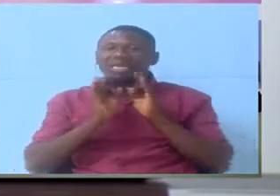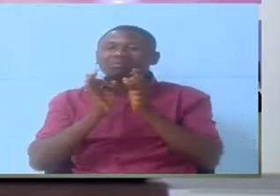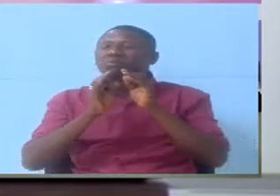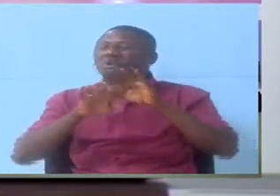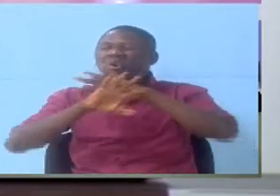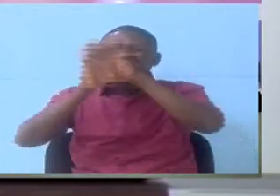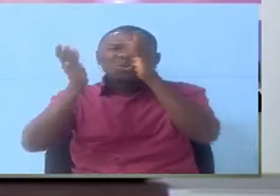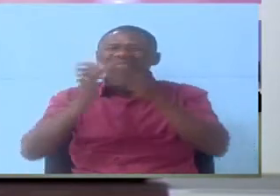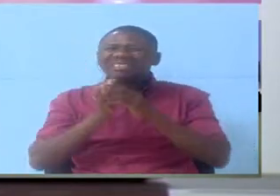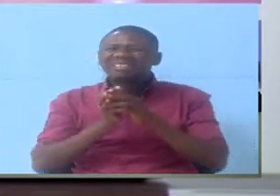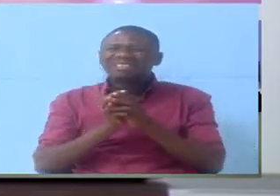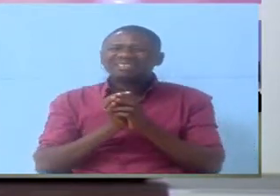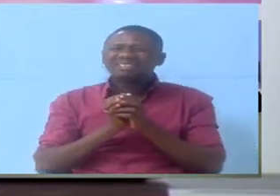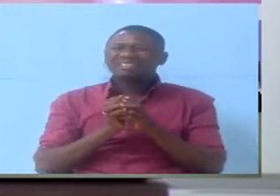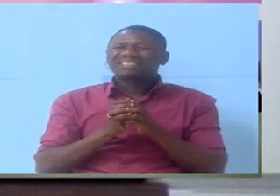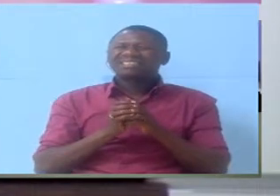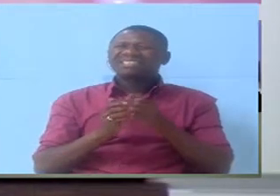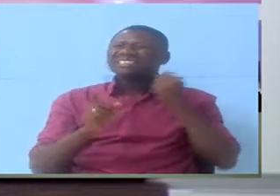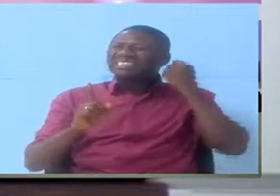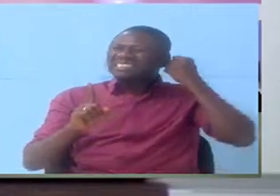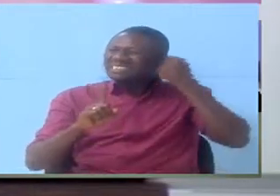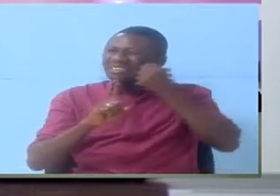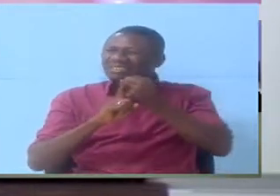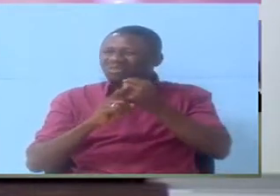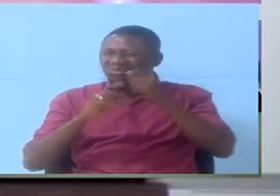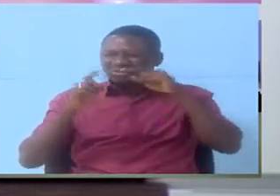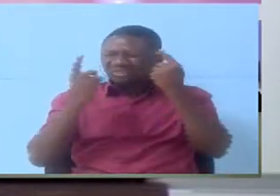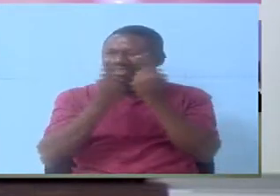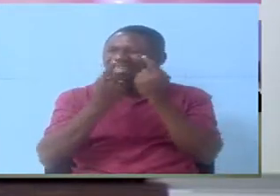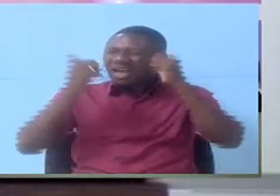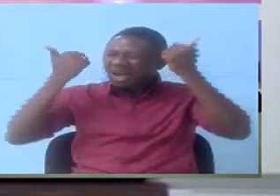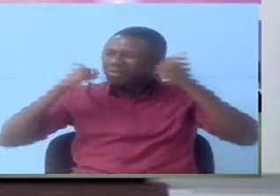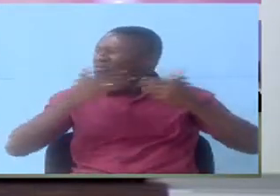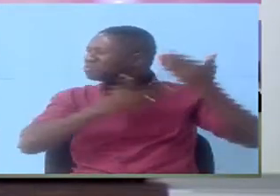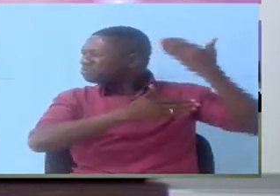And, you know, should you need to stop, just let us